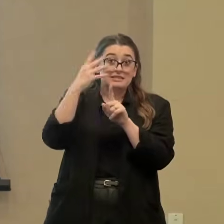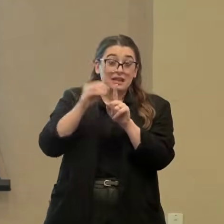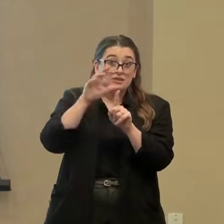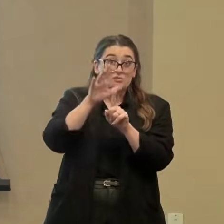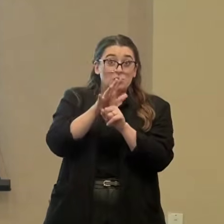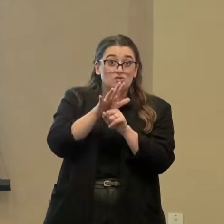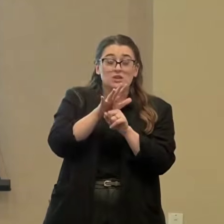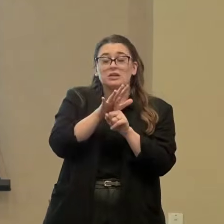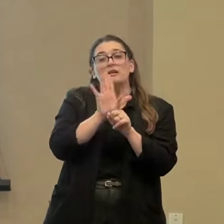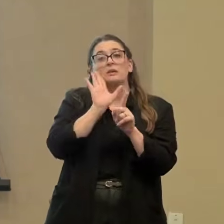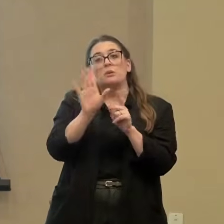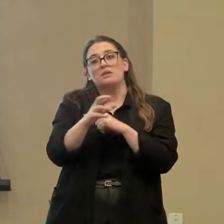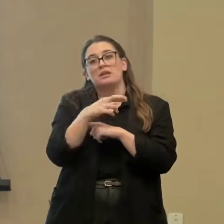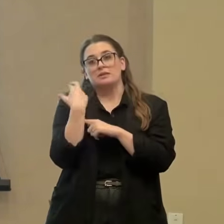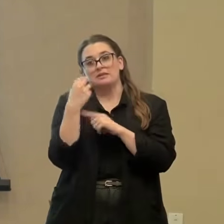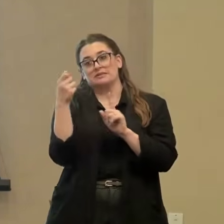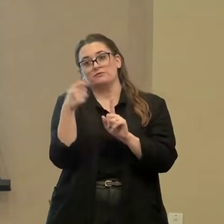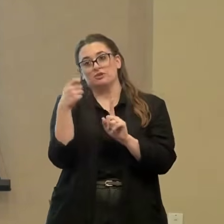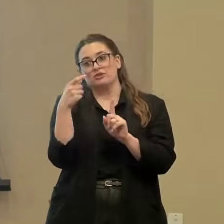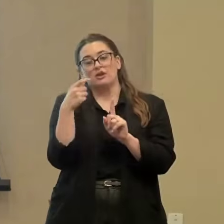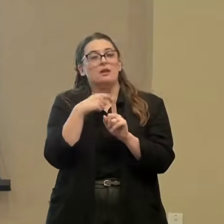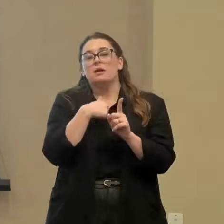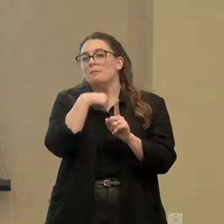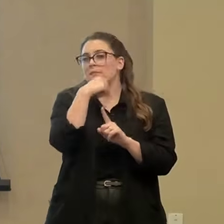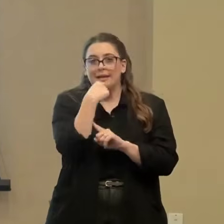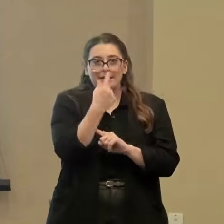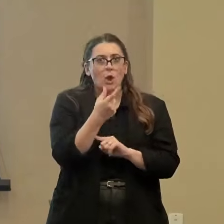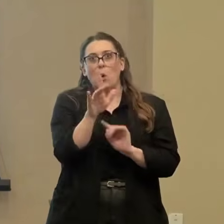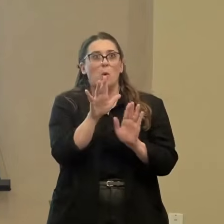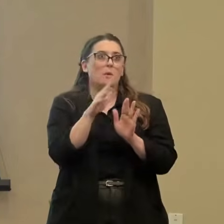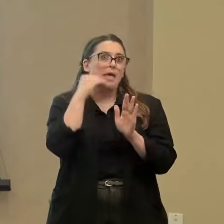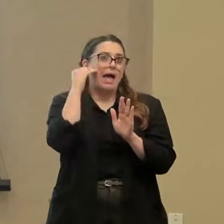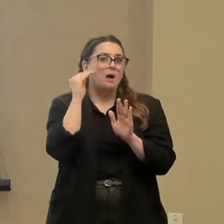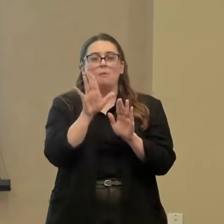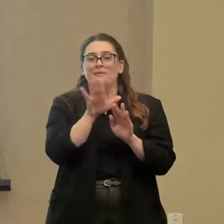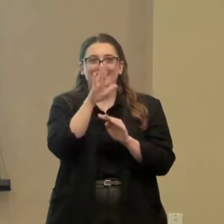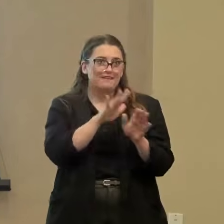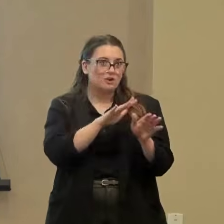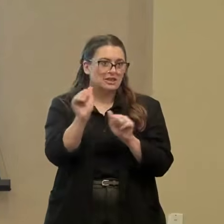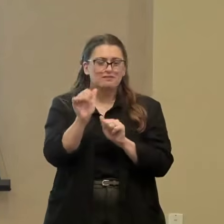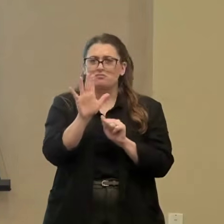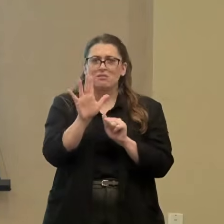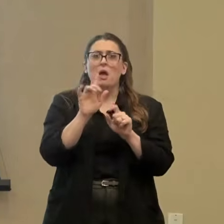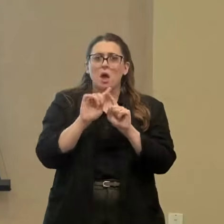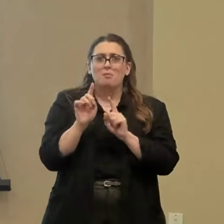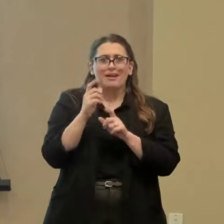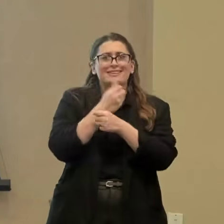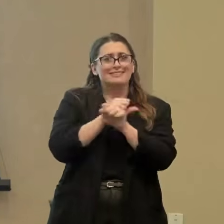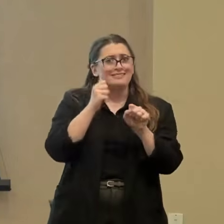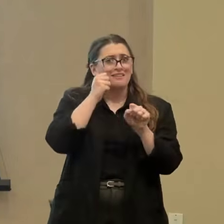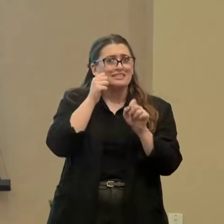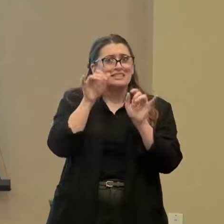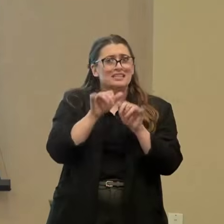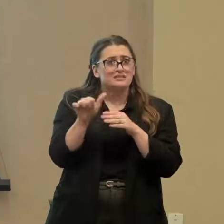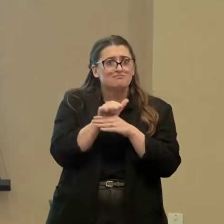the house, but I would also say incorporate these safe practices into your routine. And I do it as a dermatologist.